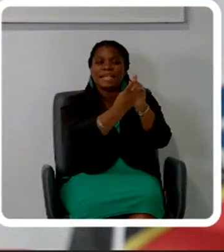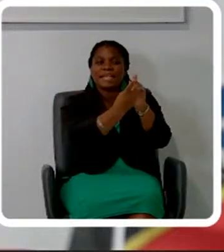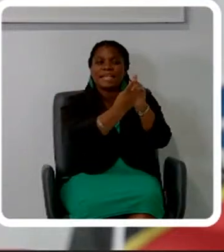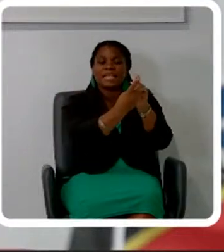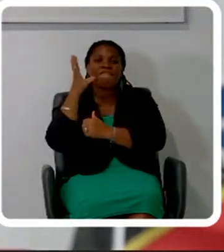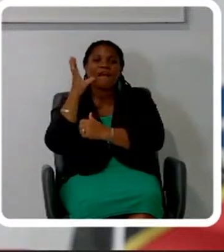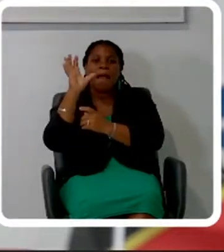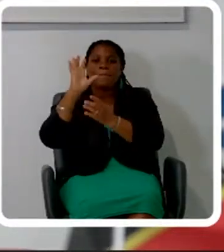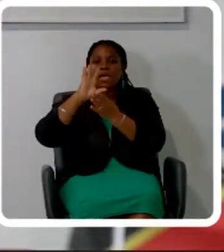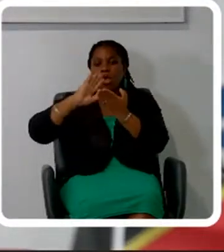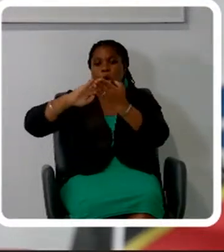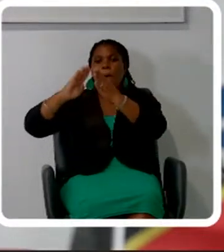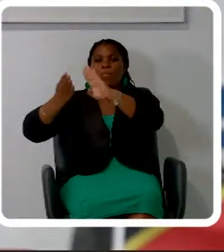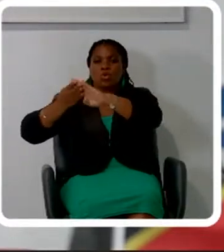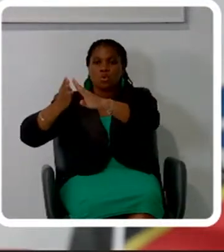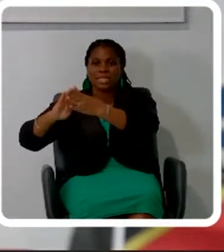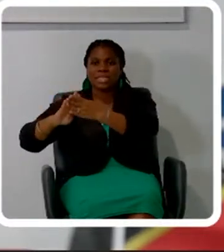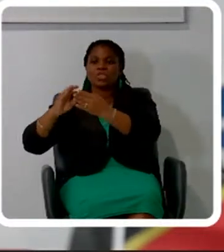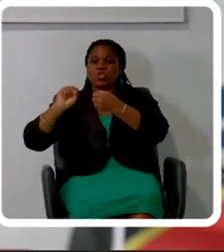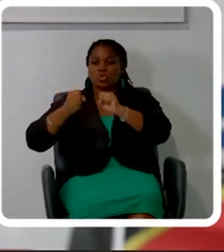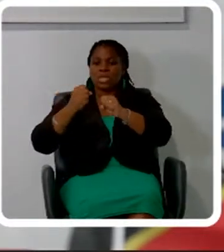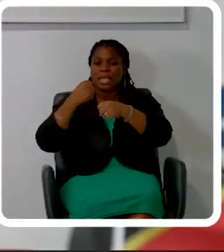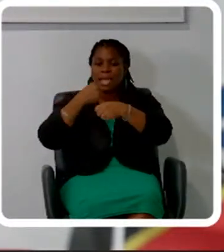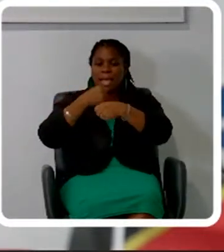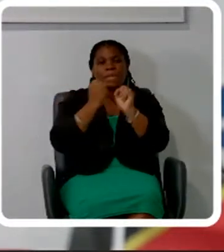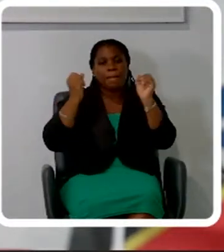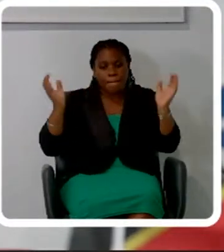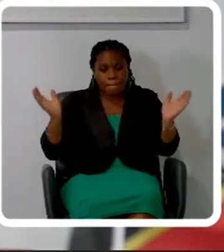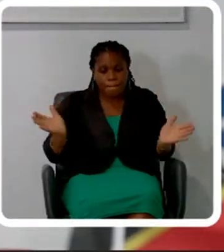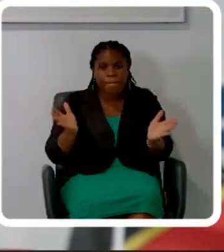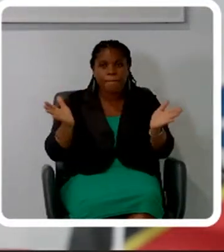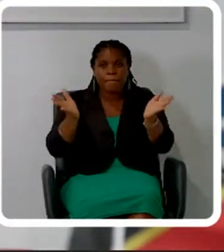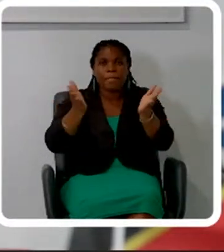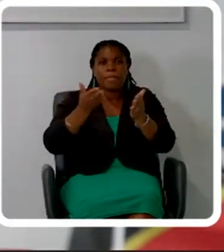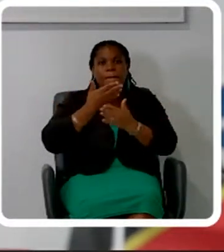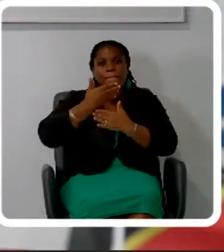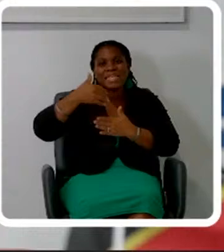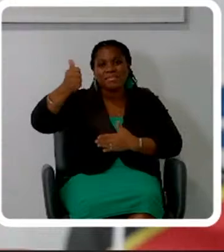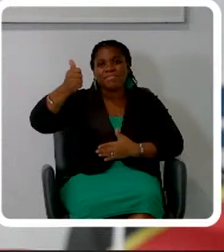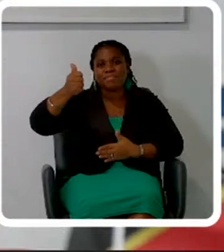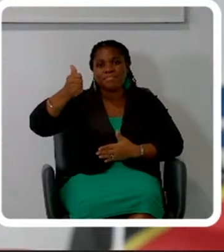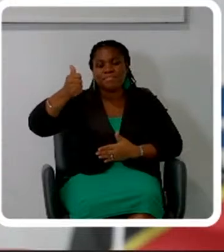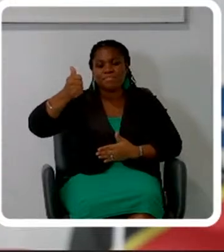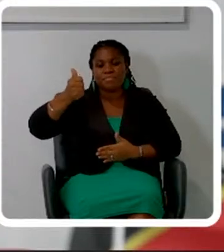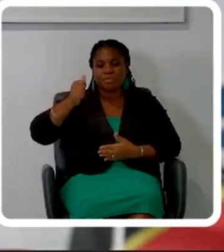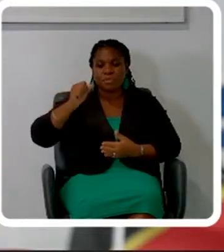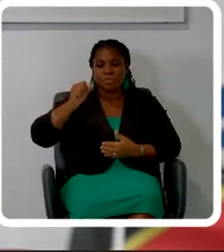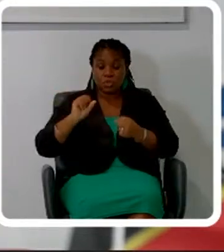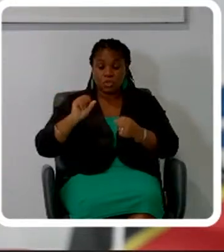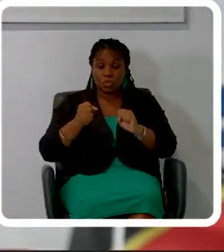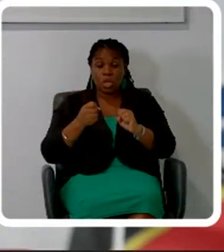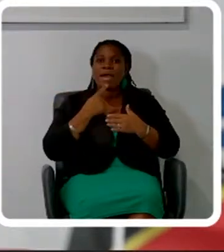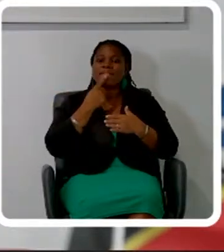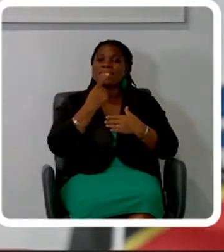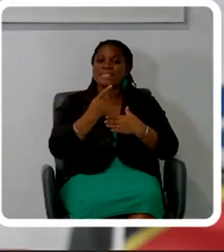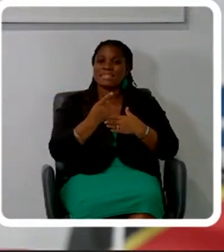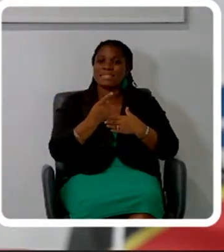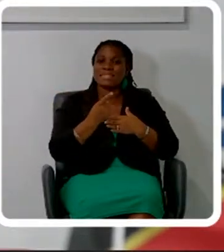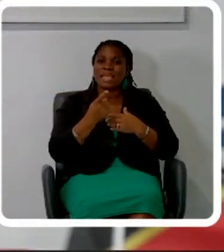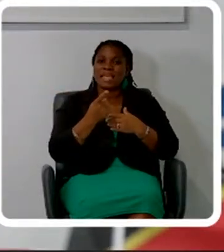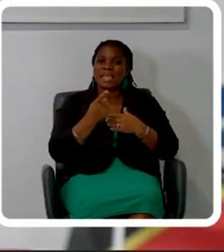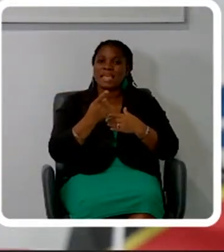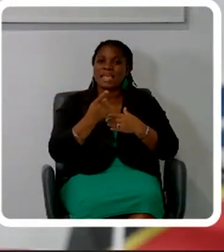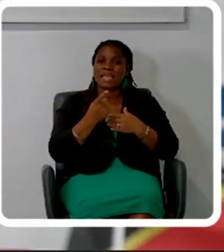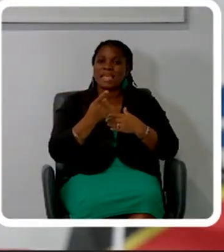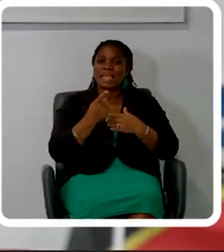to enhance that farming community and increase production. And so I want to say to Chef Andres,